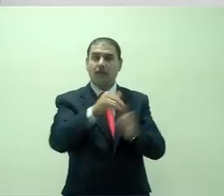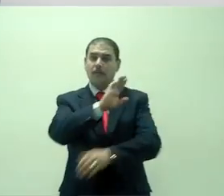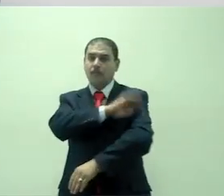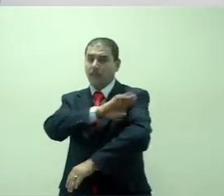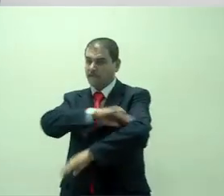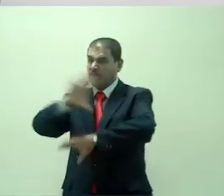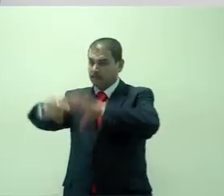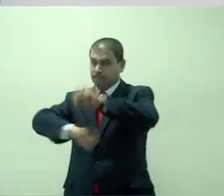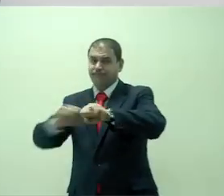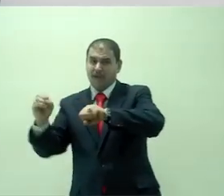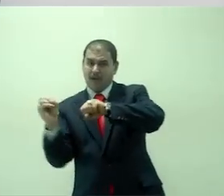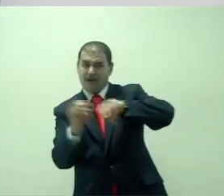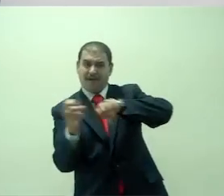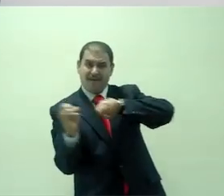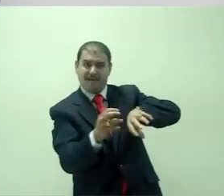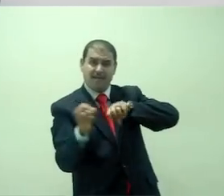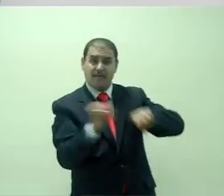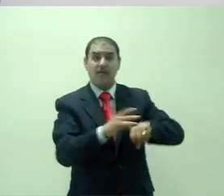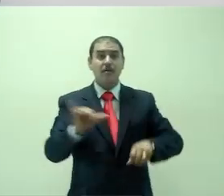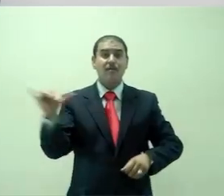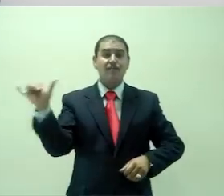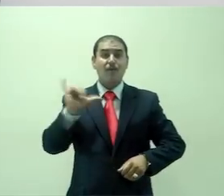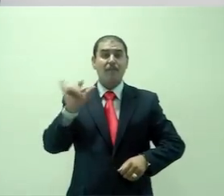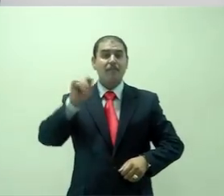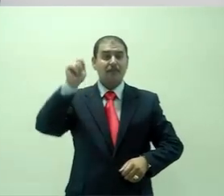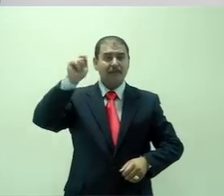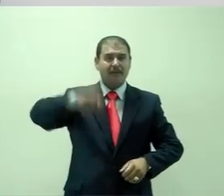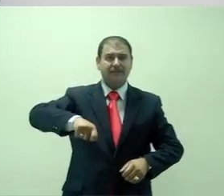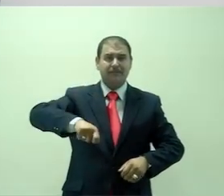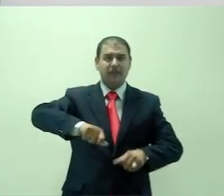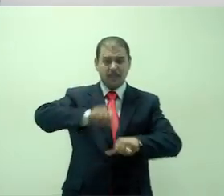department that works